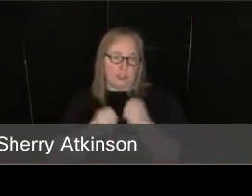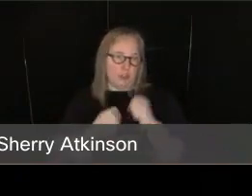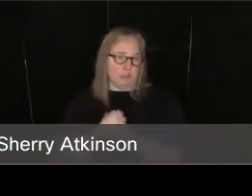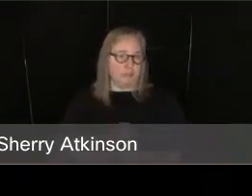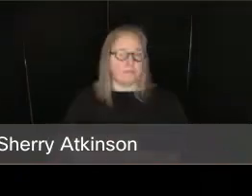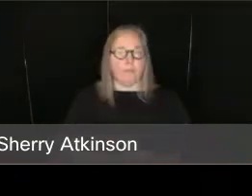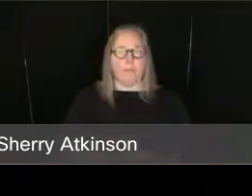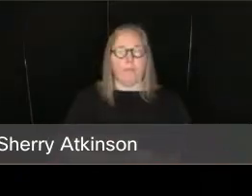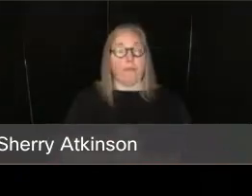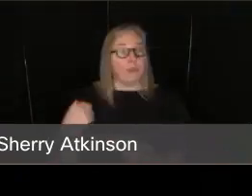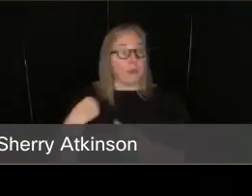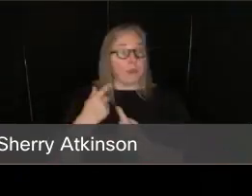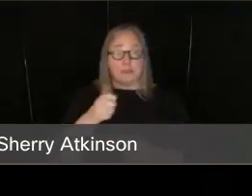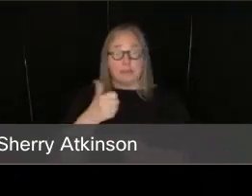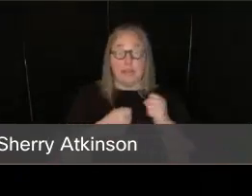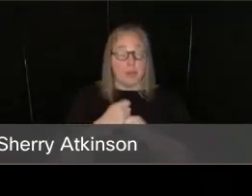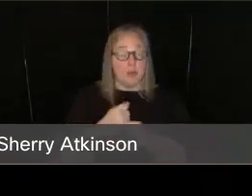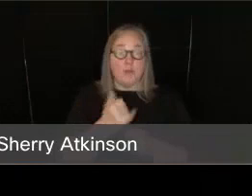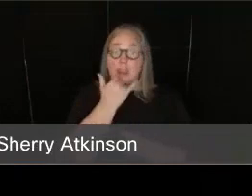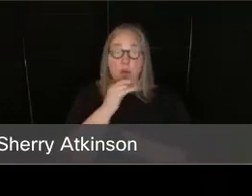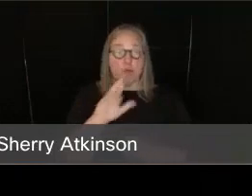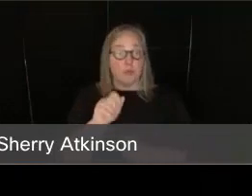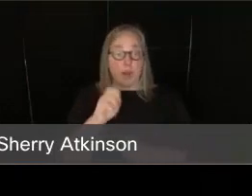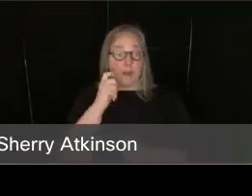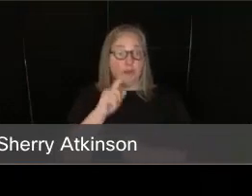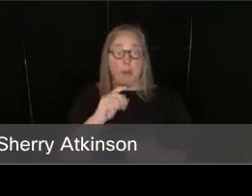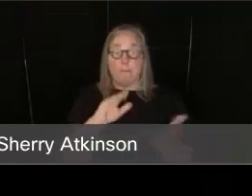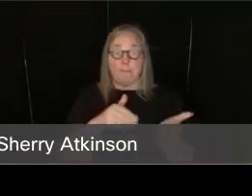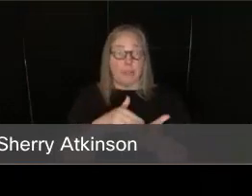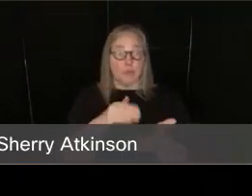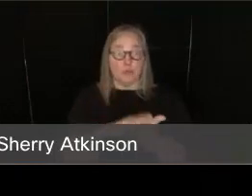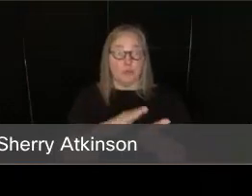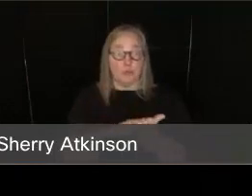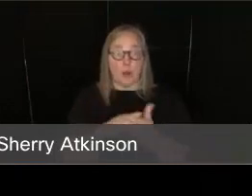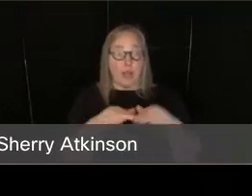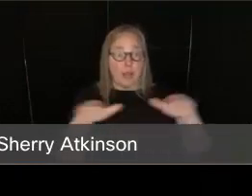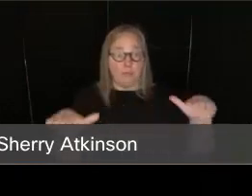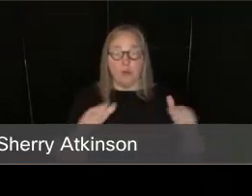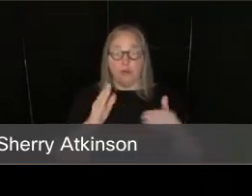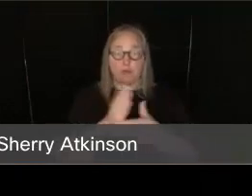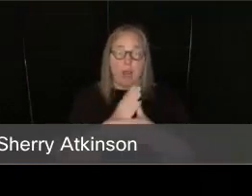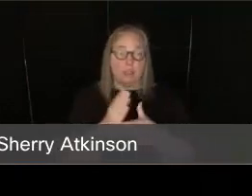Over the past 10 years, the error rate for the middle school level has ranged from